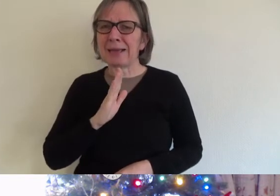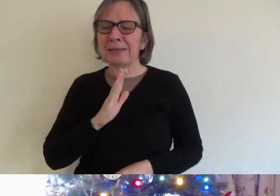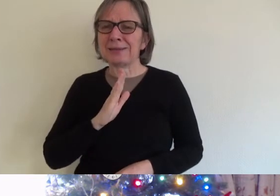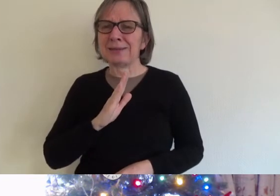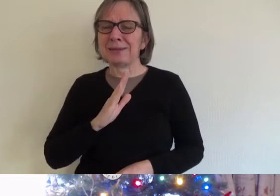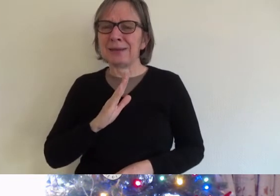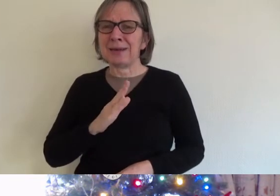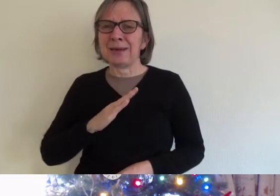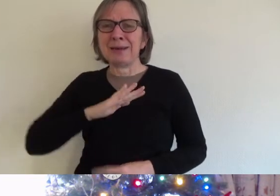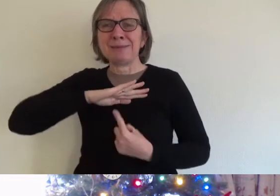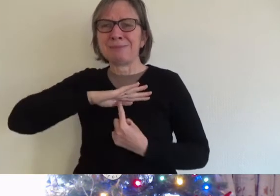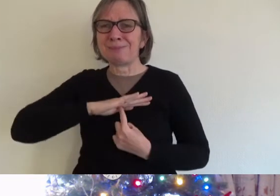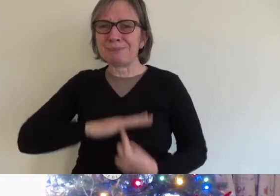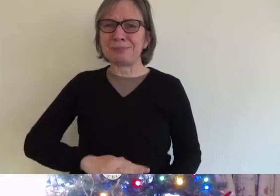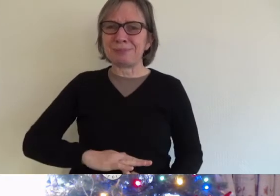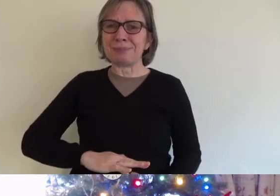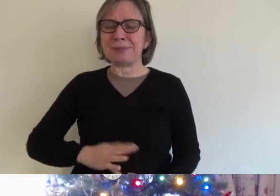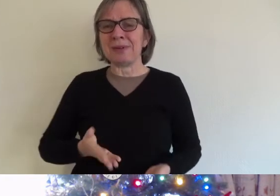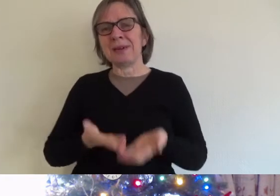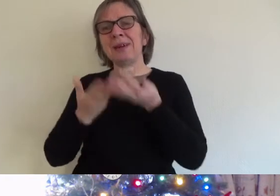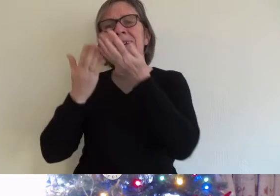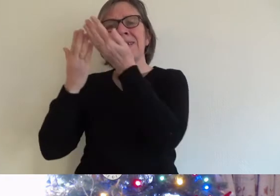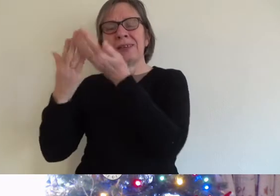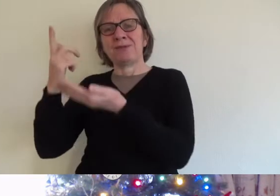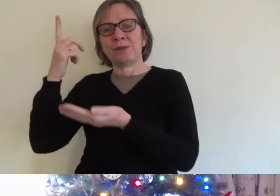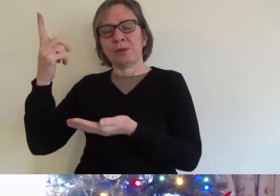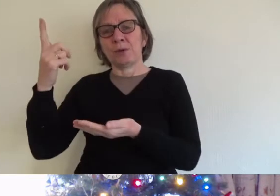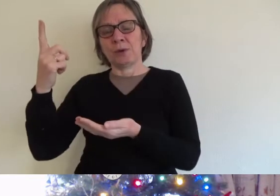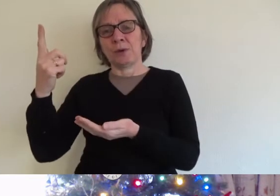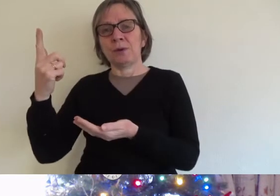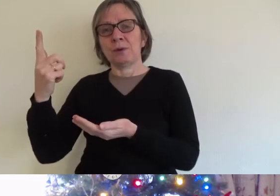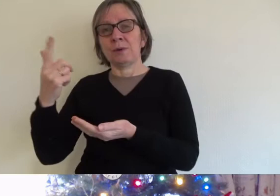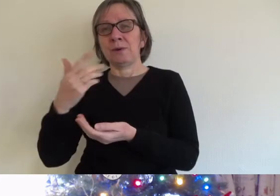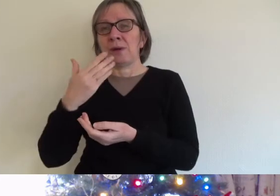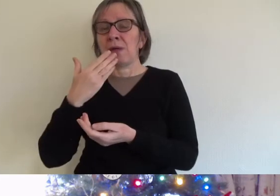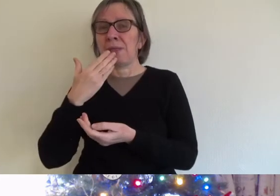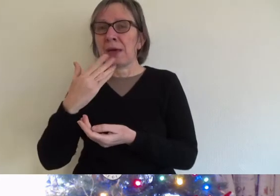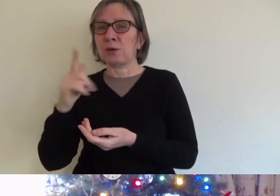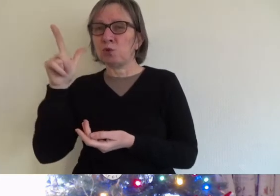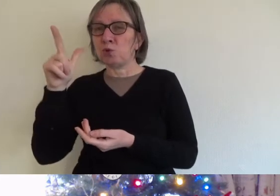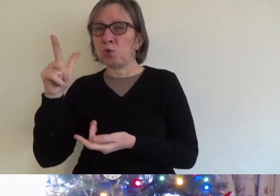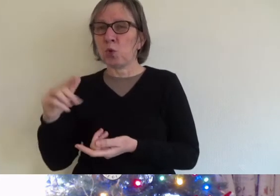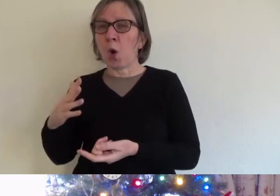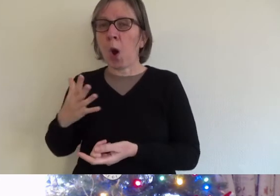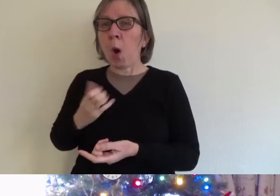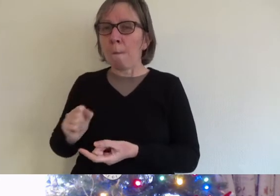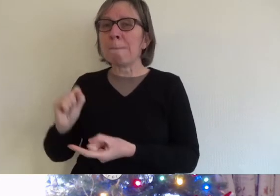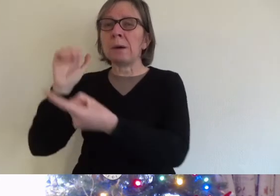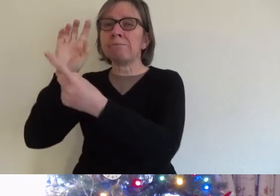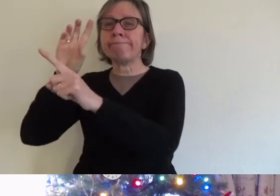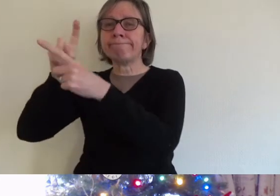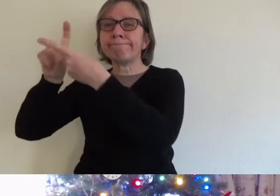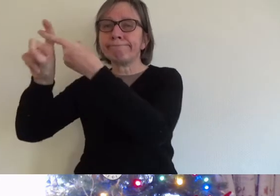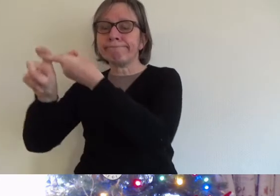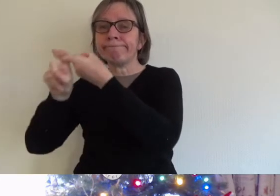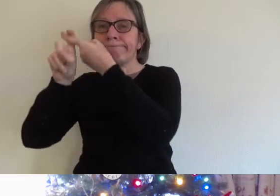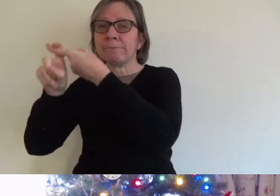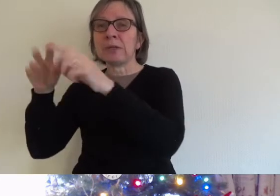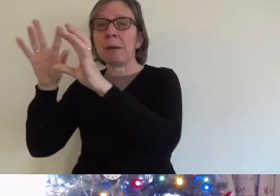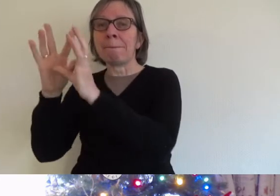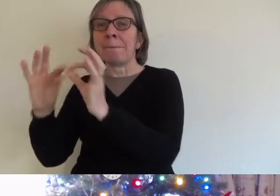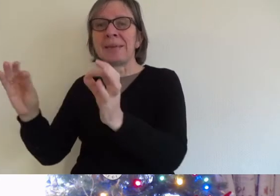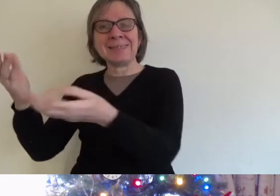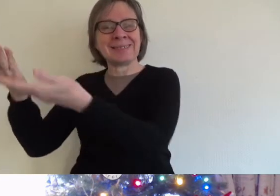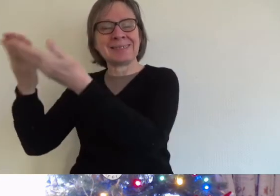in their despair at times, we bring them to you. We thank you that you are the God of hope, the God of peace, the God